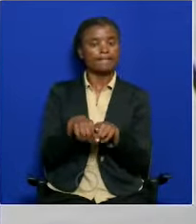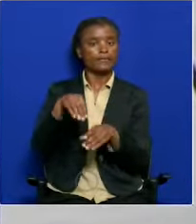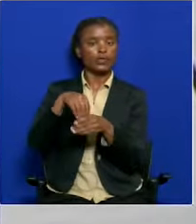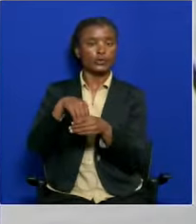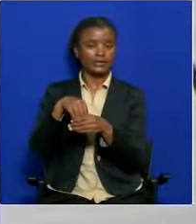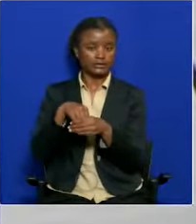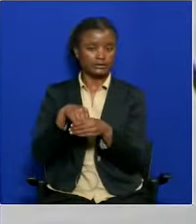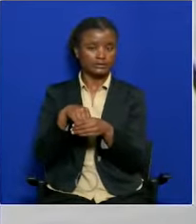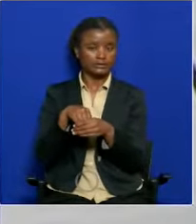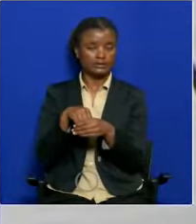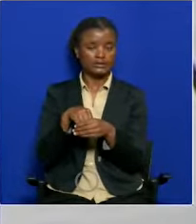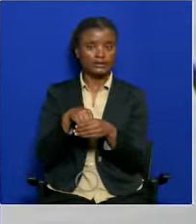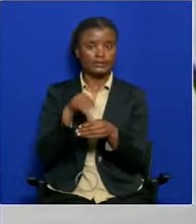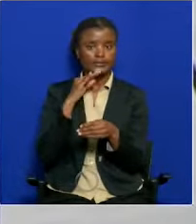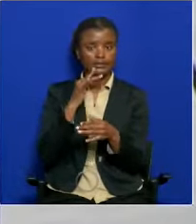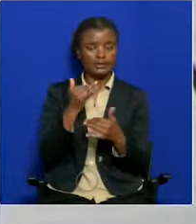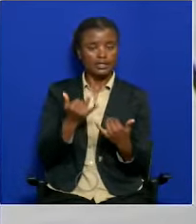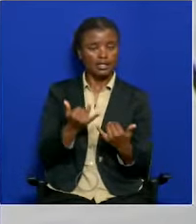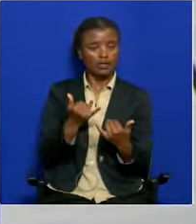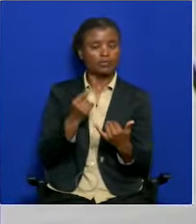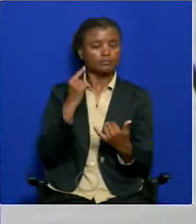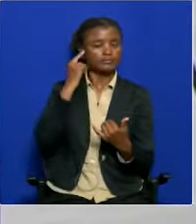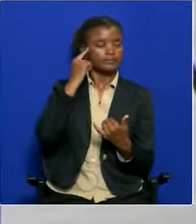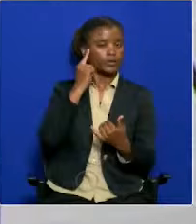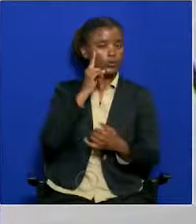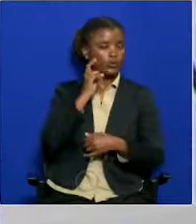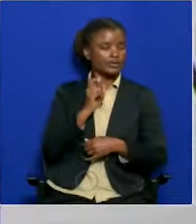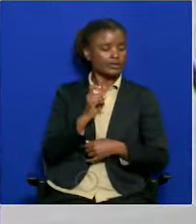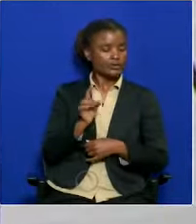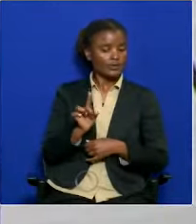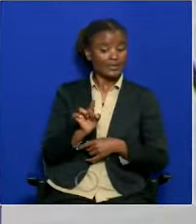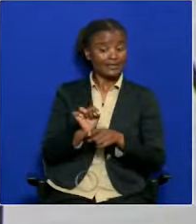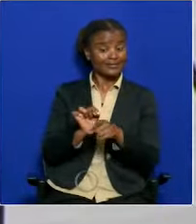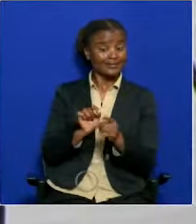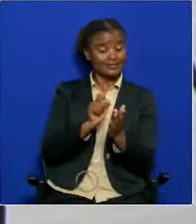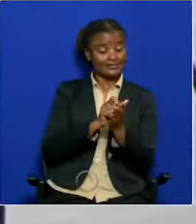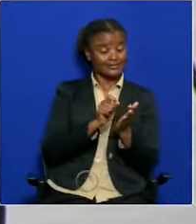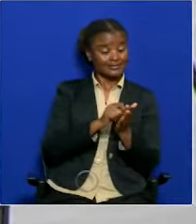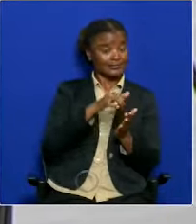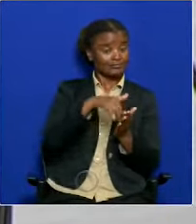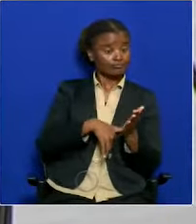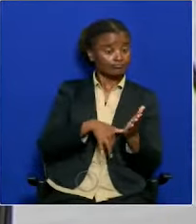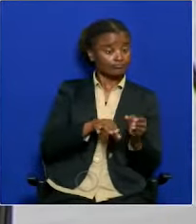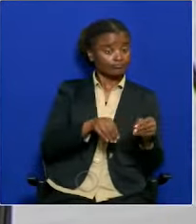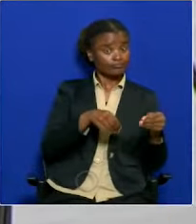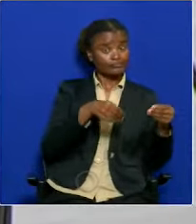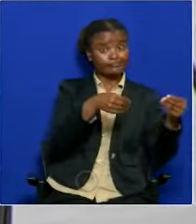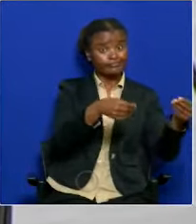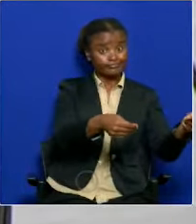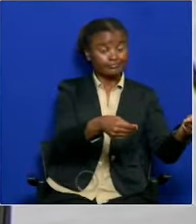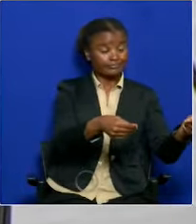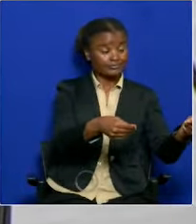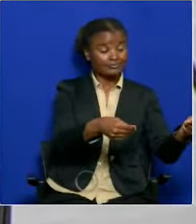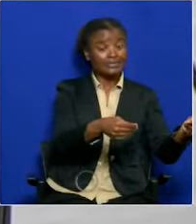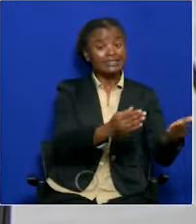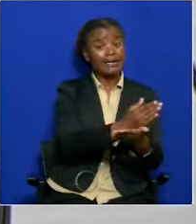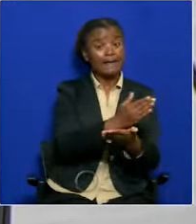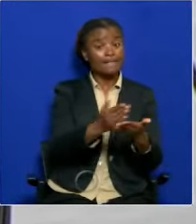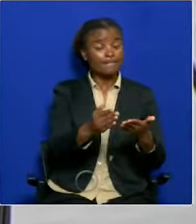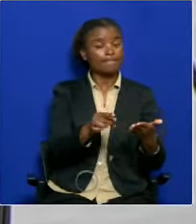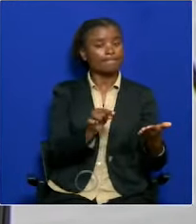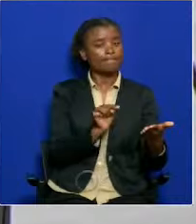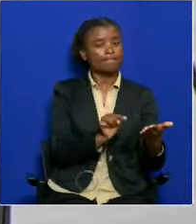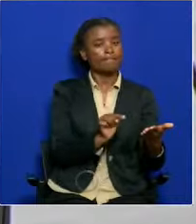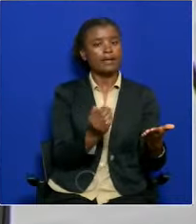raises a question as to whether statements ultimately placed before the Commission may have been prepared